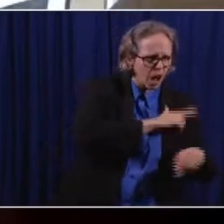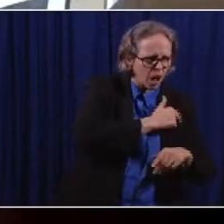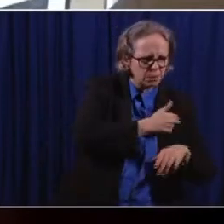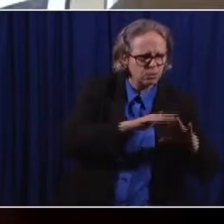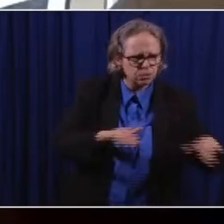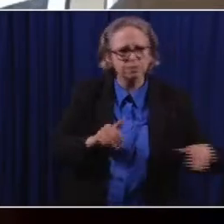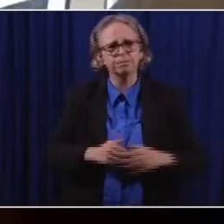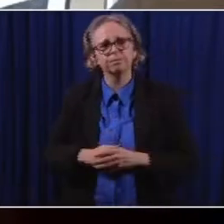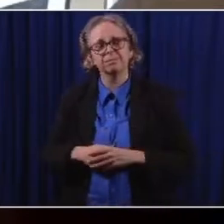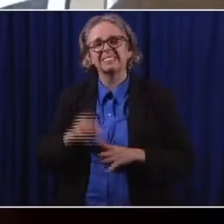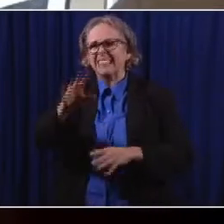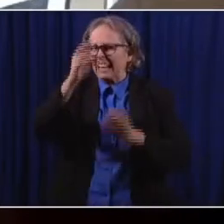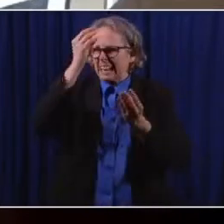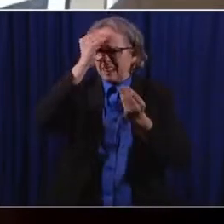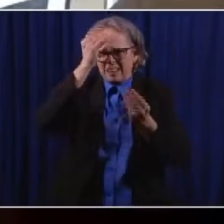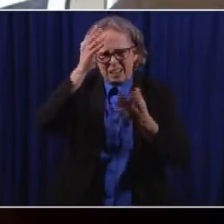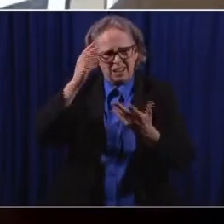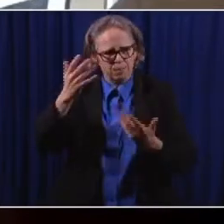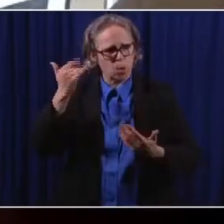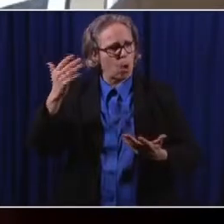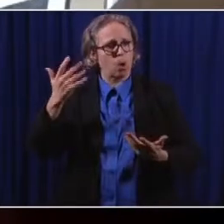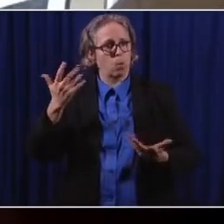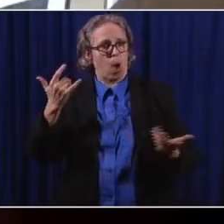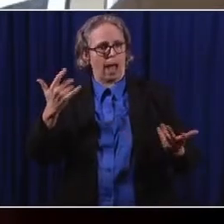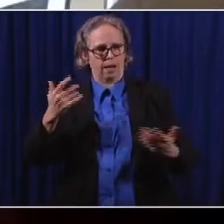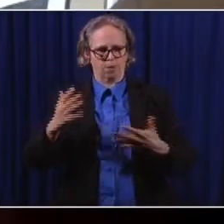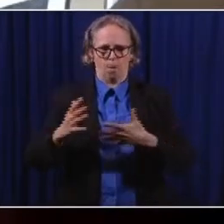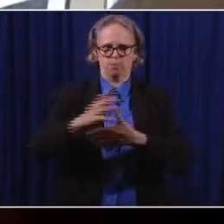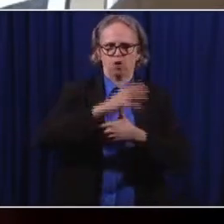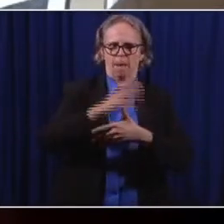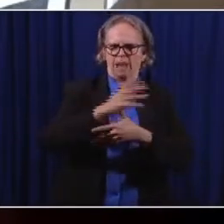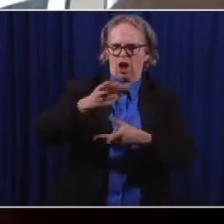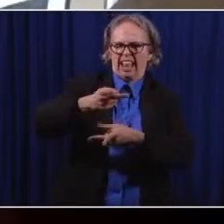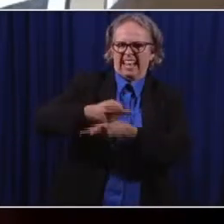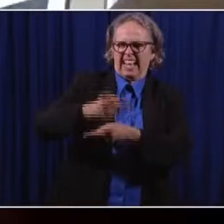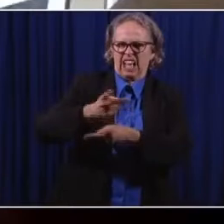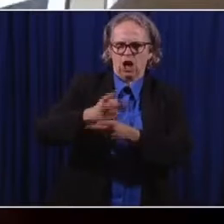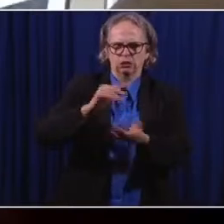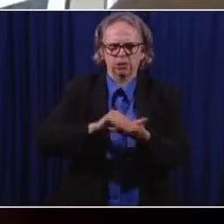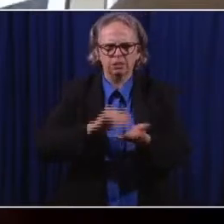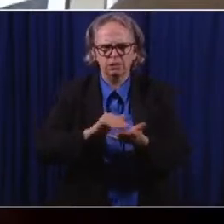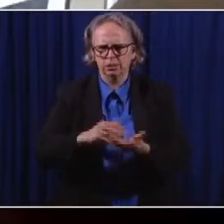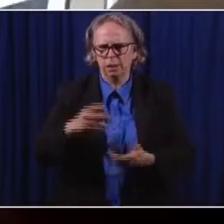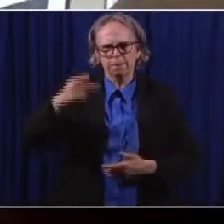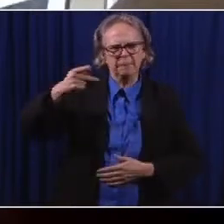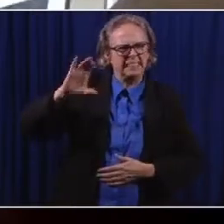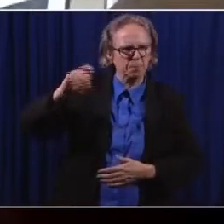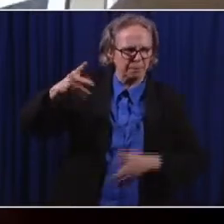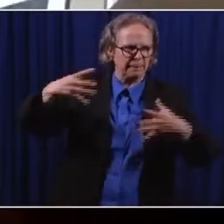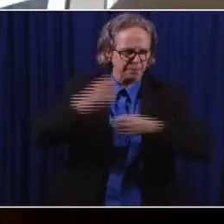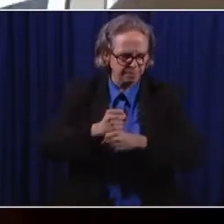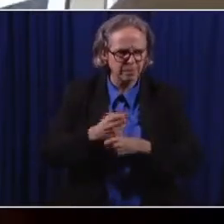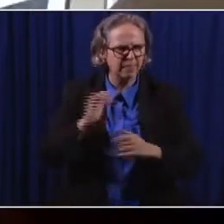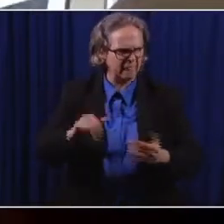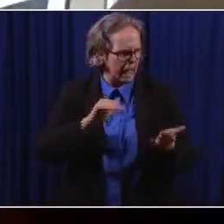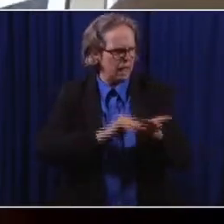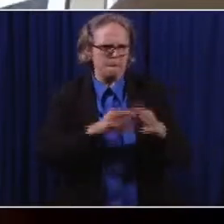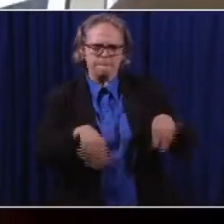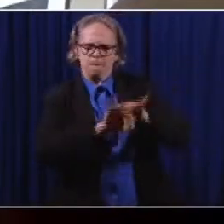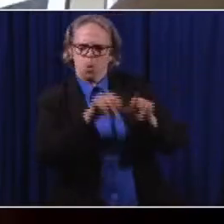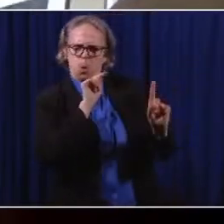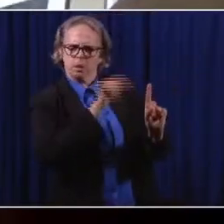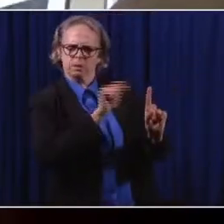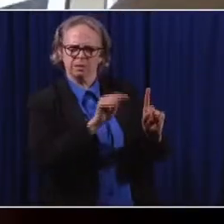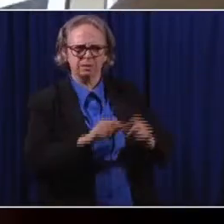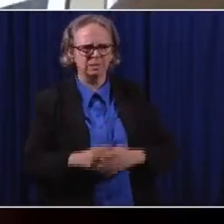care providers and pediatricians. Pediatricians always have their finger on the pulse of what's going on in the community. They're always aware of what's going around, whether